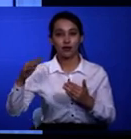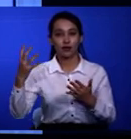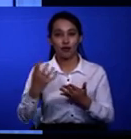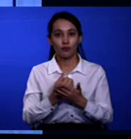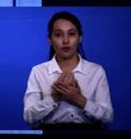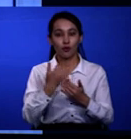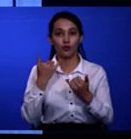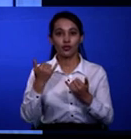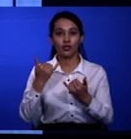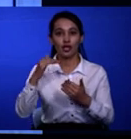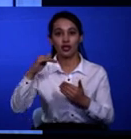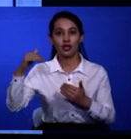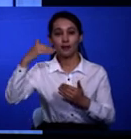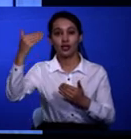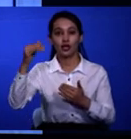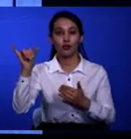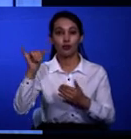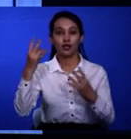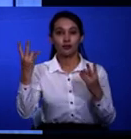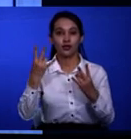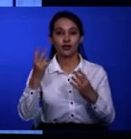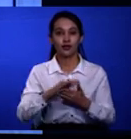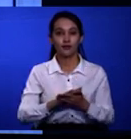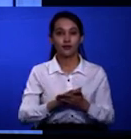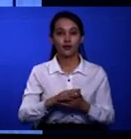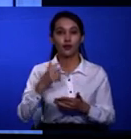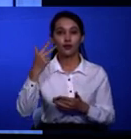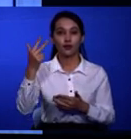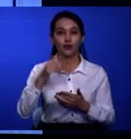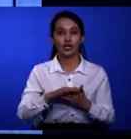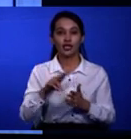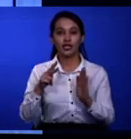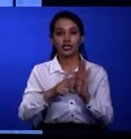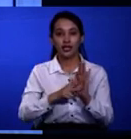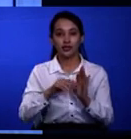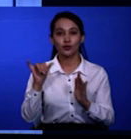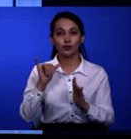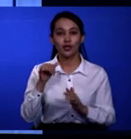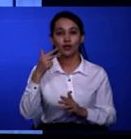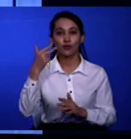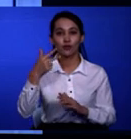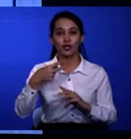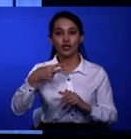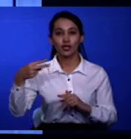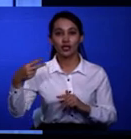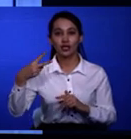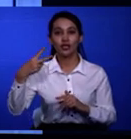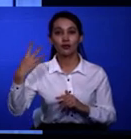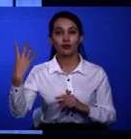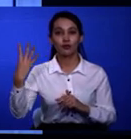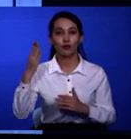ni suratiga ko'paytiramiz. Bu yerda surat 3. 8 bilan 3 ning ko'paytmasi